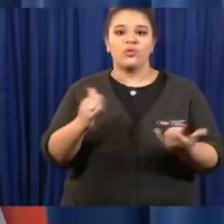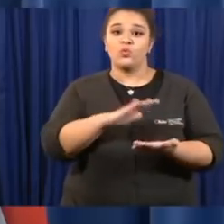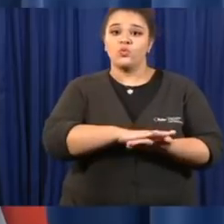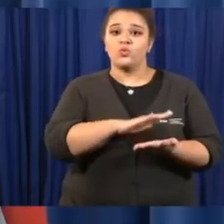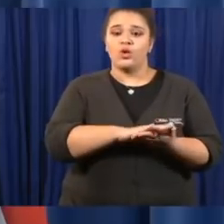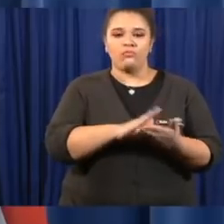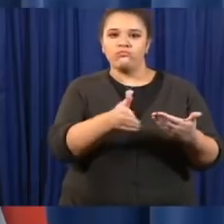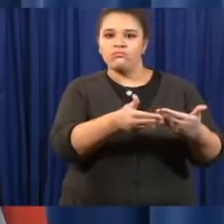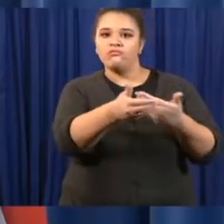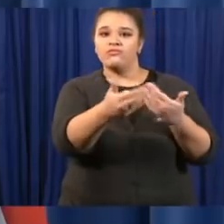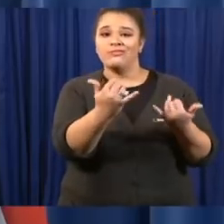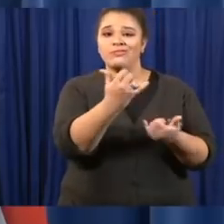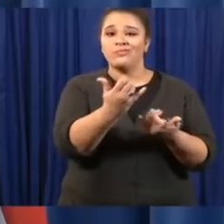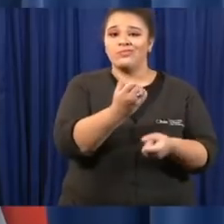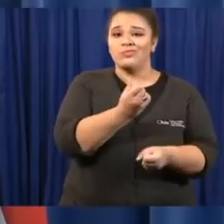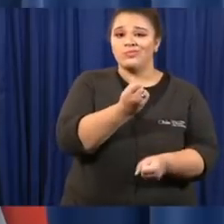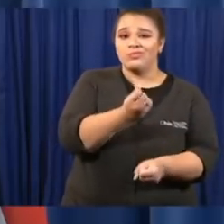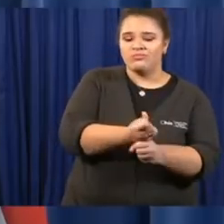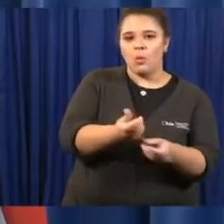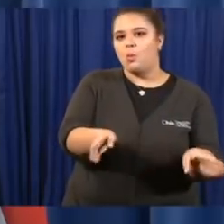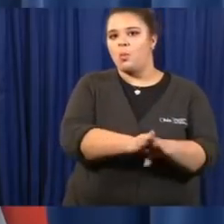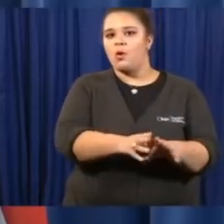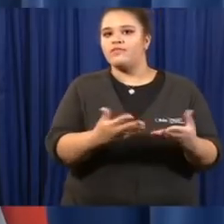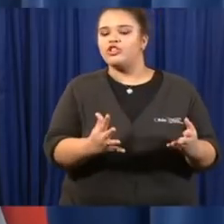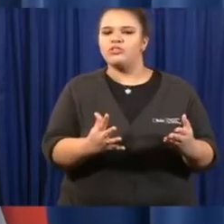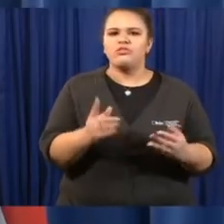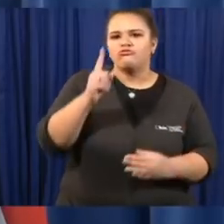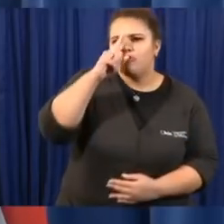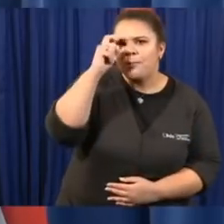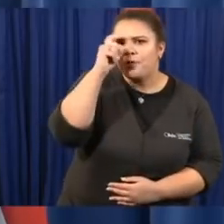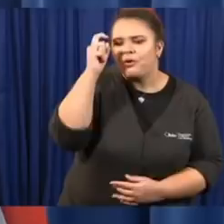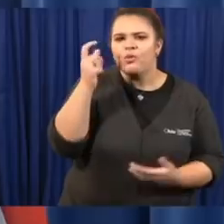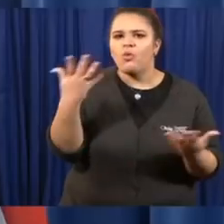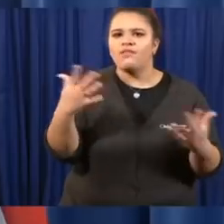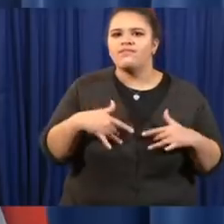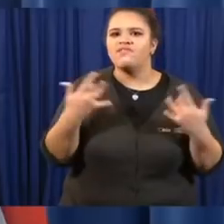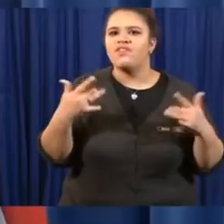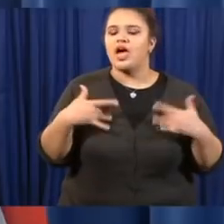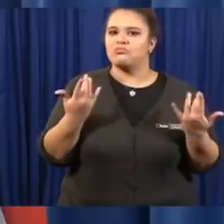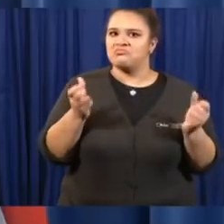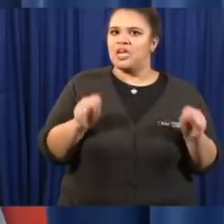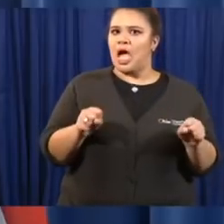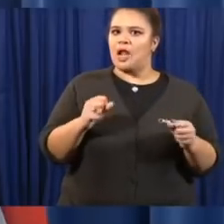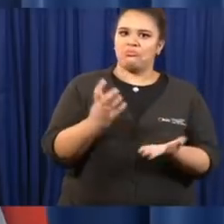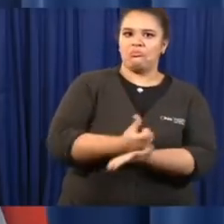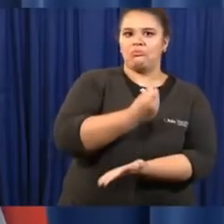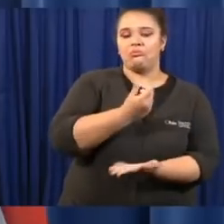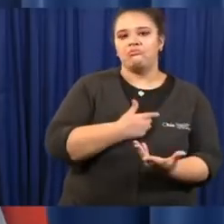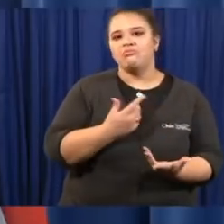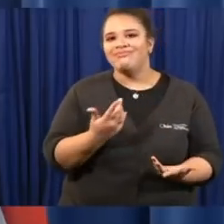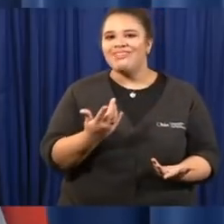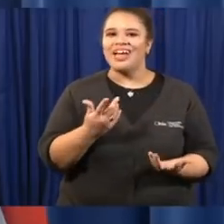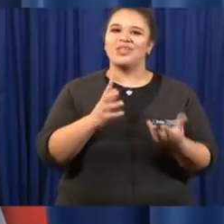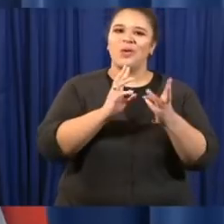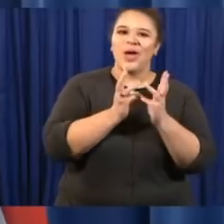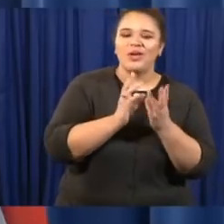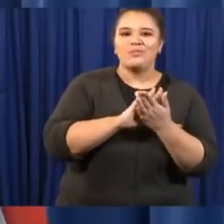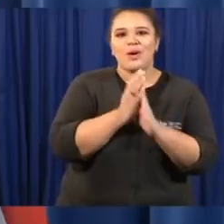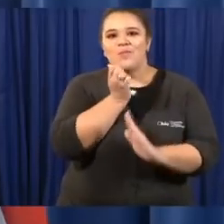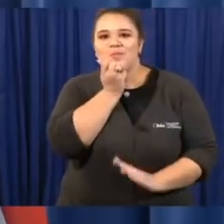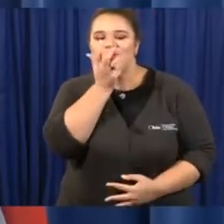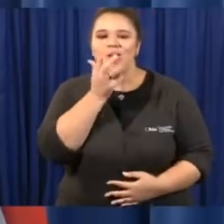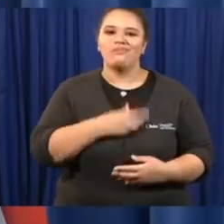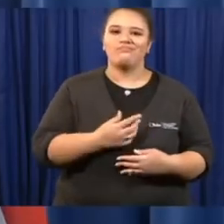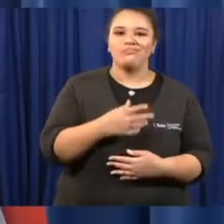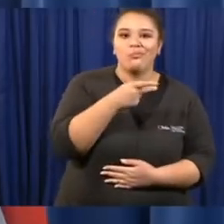parents about what will begin to open for the summer as the weather gets warmer, pools, zoos, museums, all these things that kids and parents